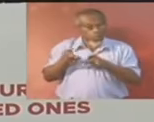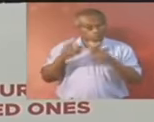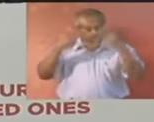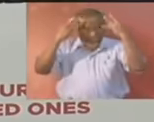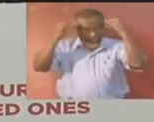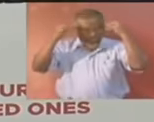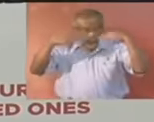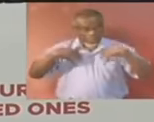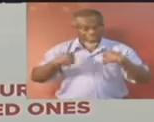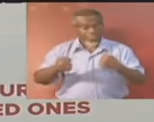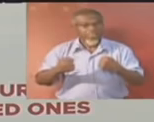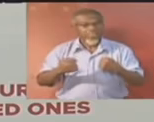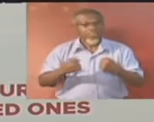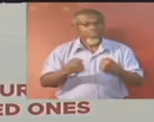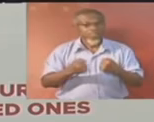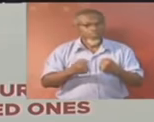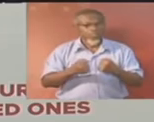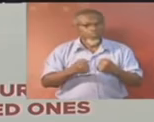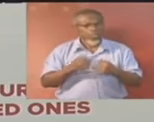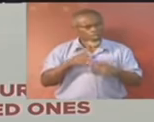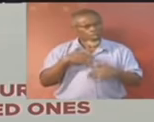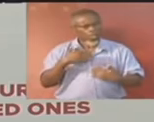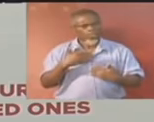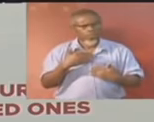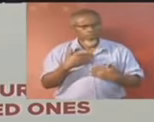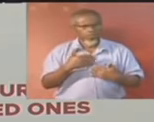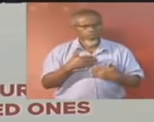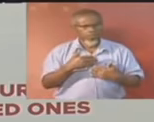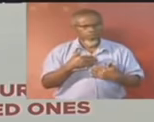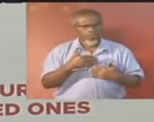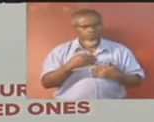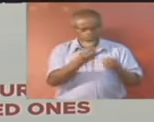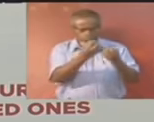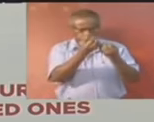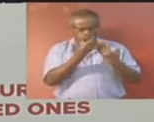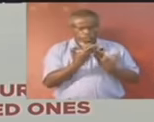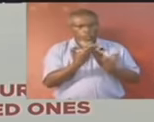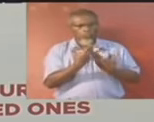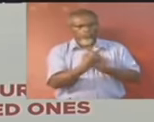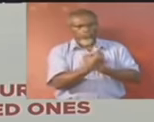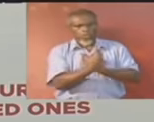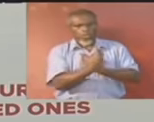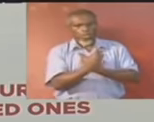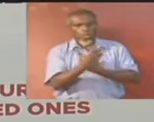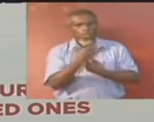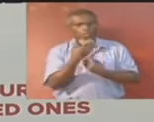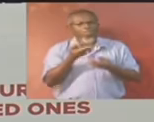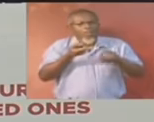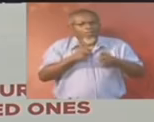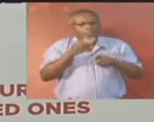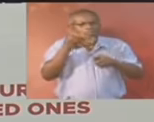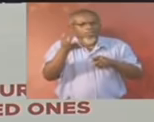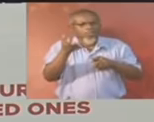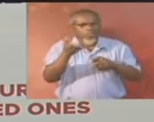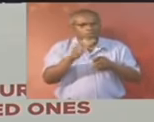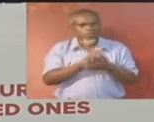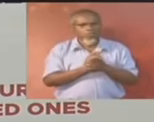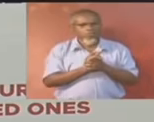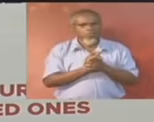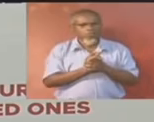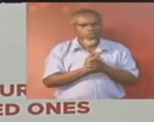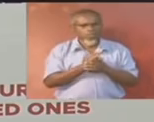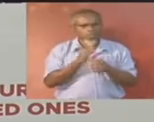very, very appreciative of any sort of feedback that can improve systems for members of the population.